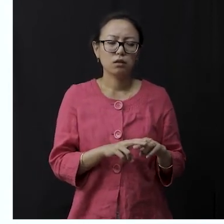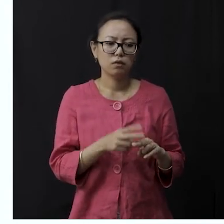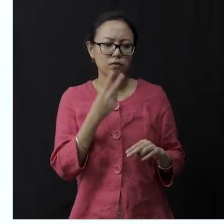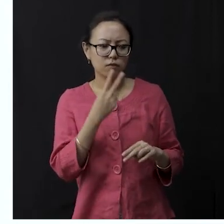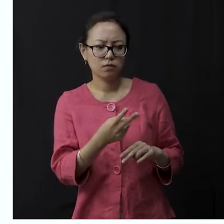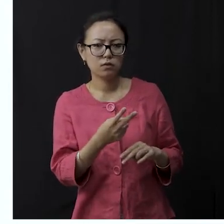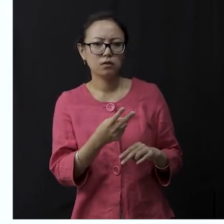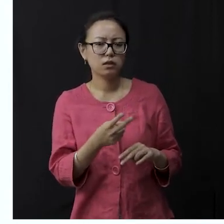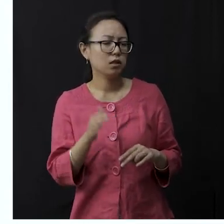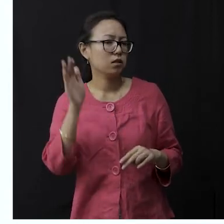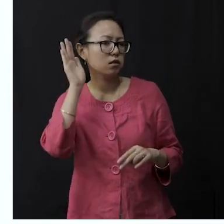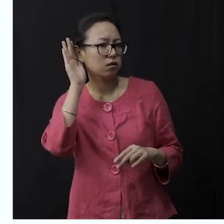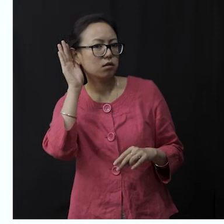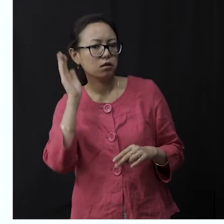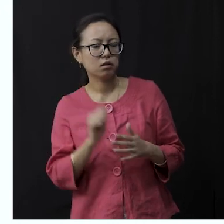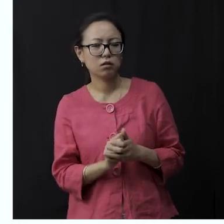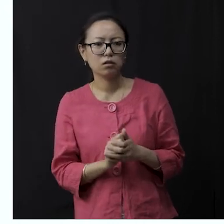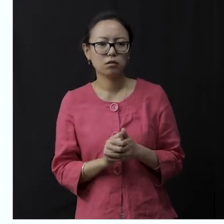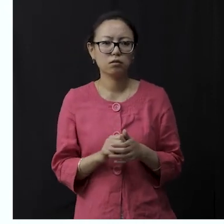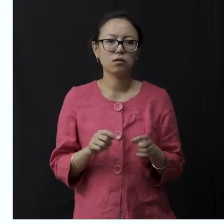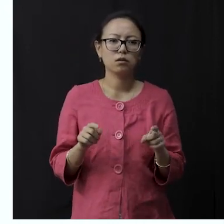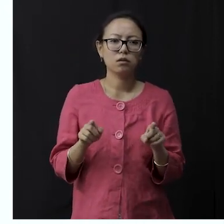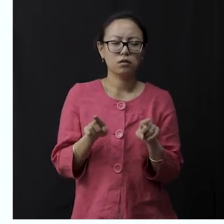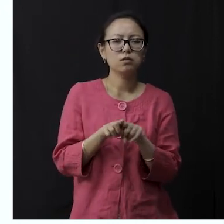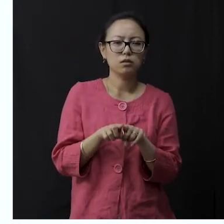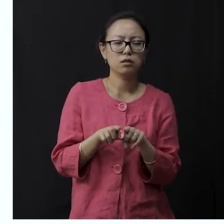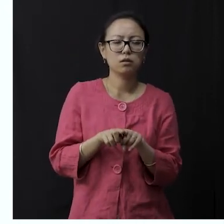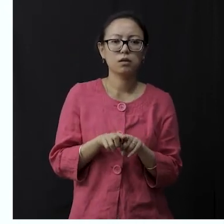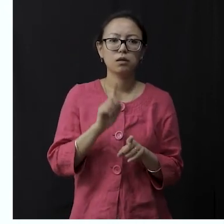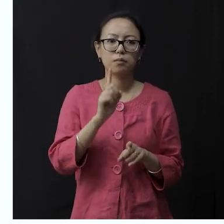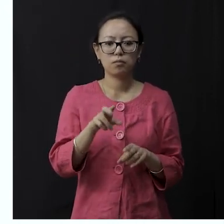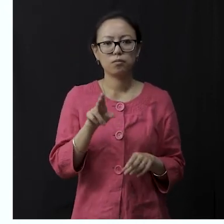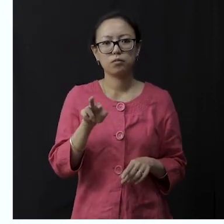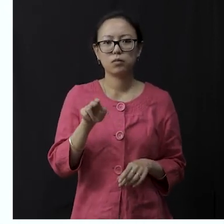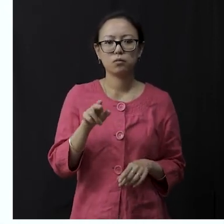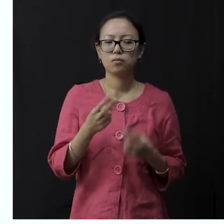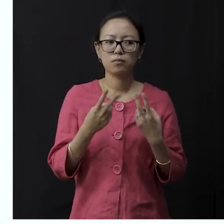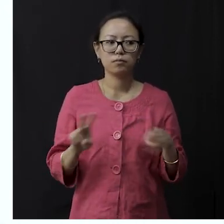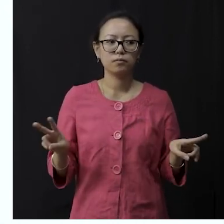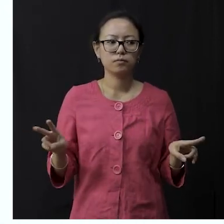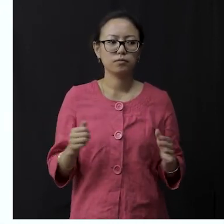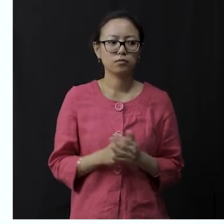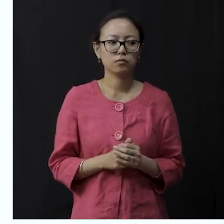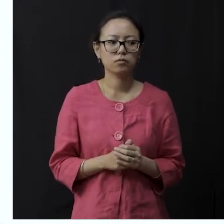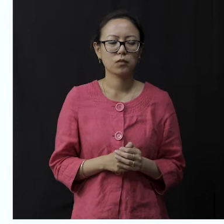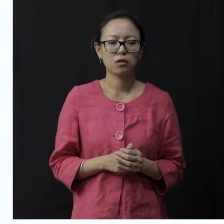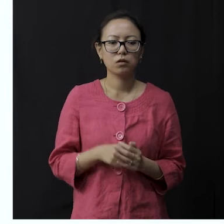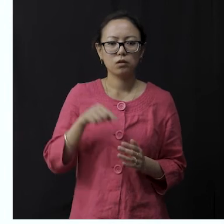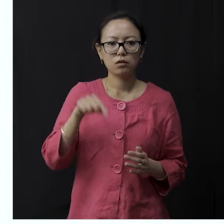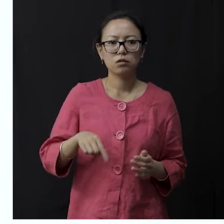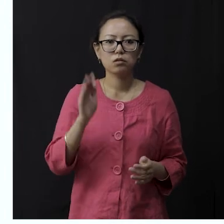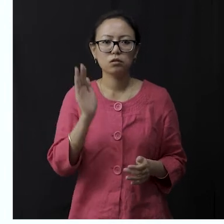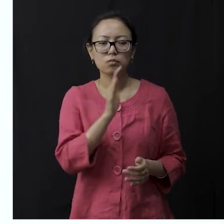So that is called a rhyming word. So in this poem, what are the rhyming words? The rhyming words are